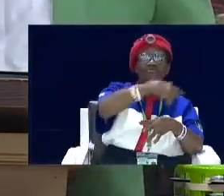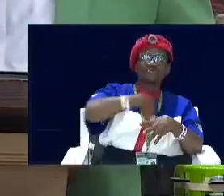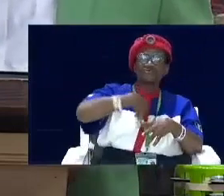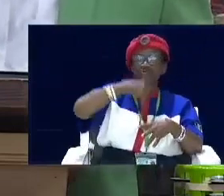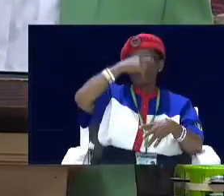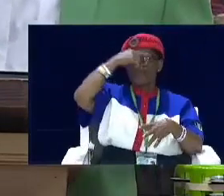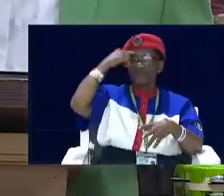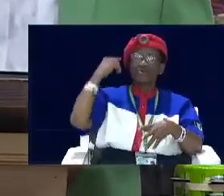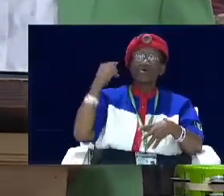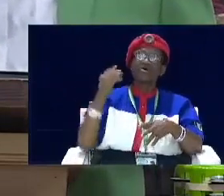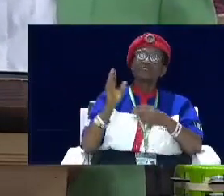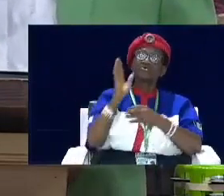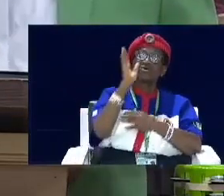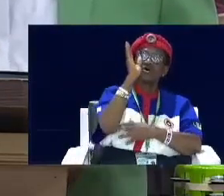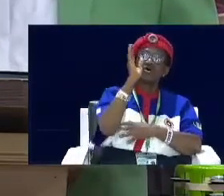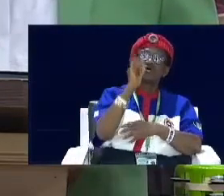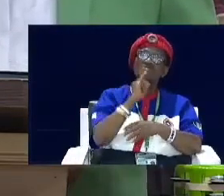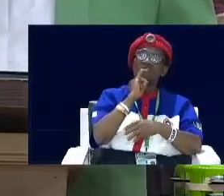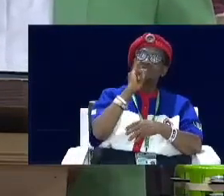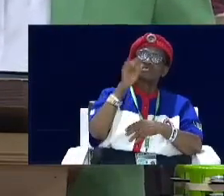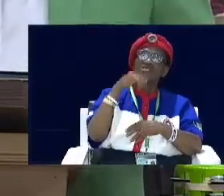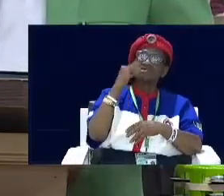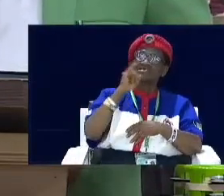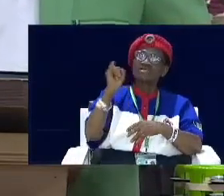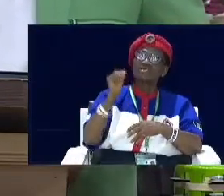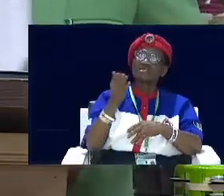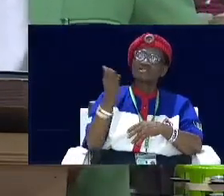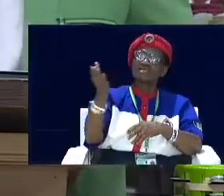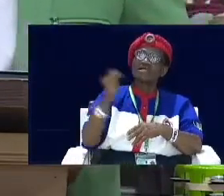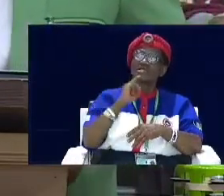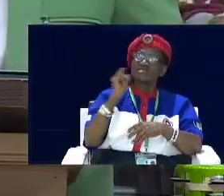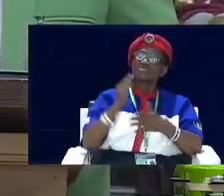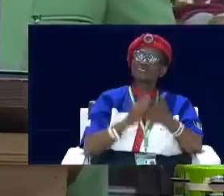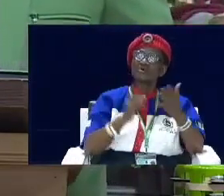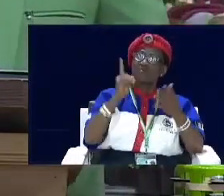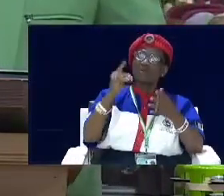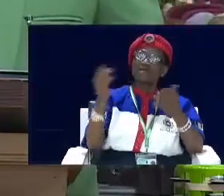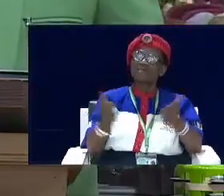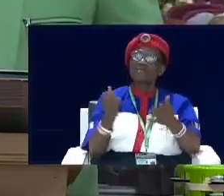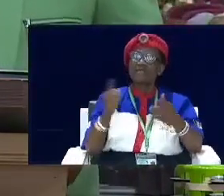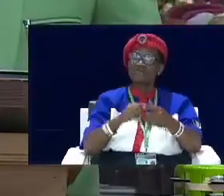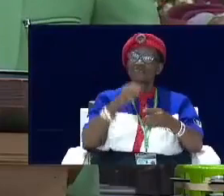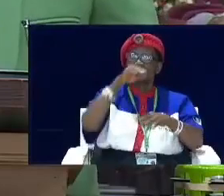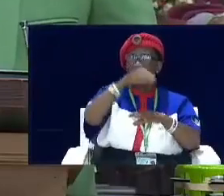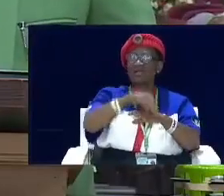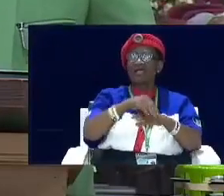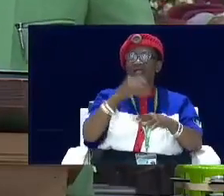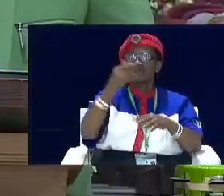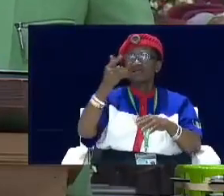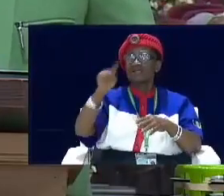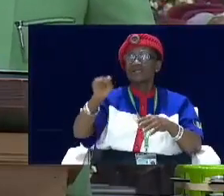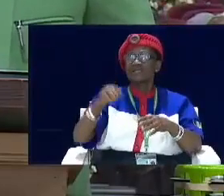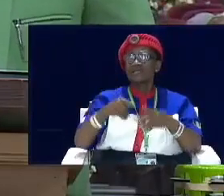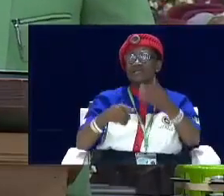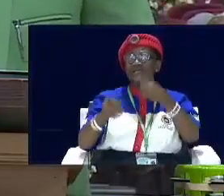there is someone here tonight. Olorun so pe enikan be ni ilale yi. The coming year. Lodun to